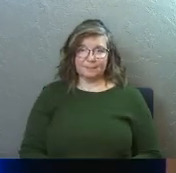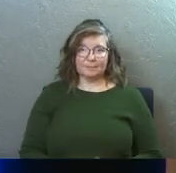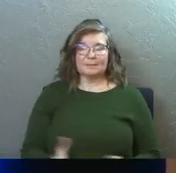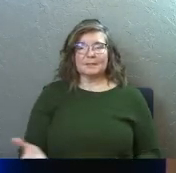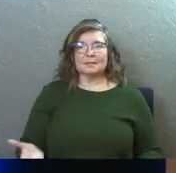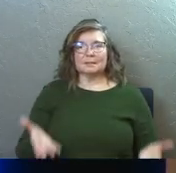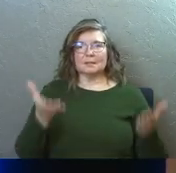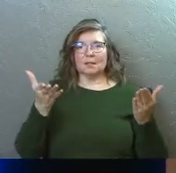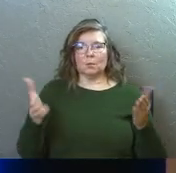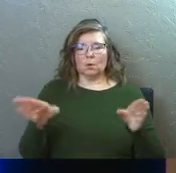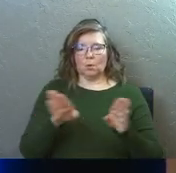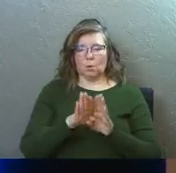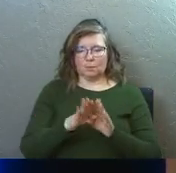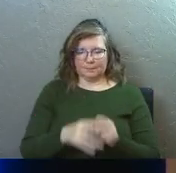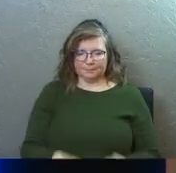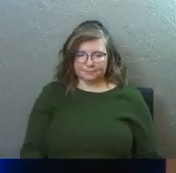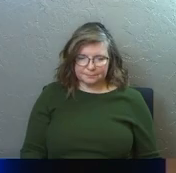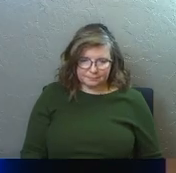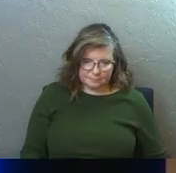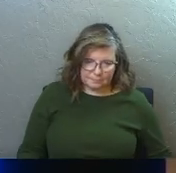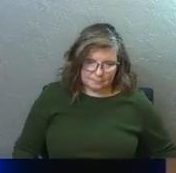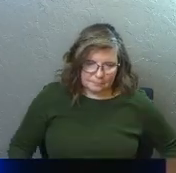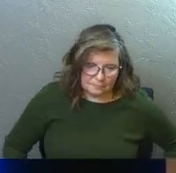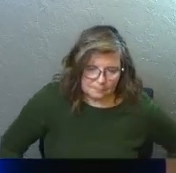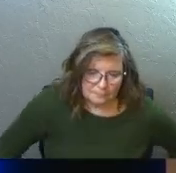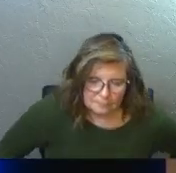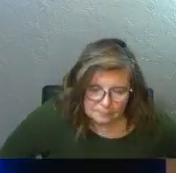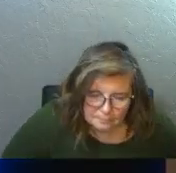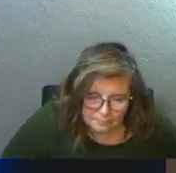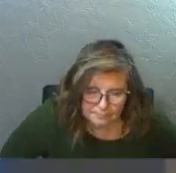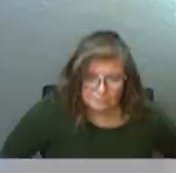You guys stand up with me. We're going to close out here. I want to give you a couple things.